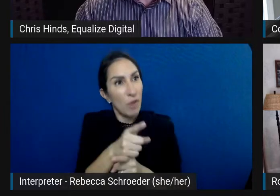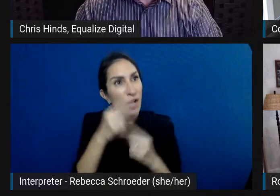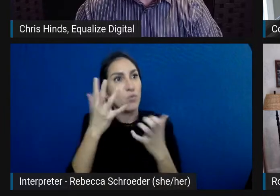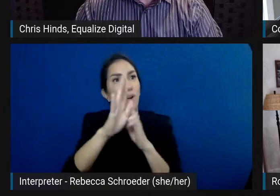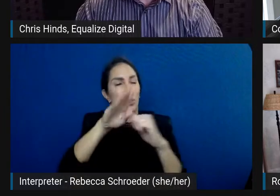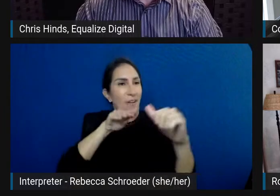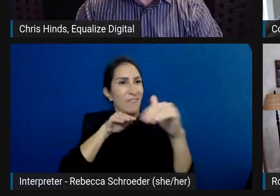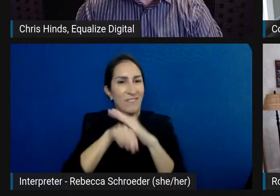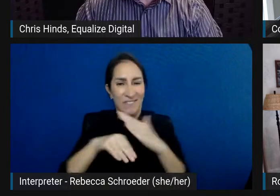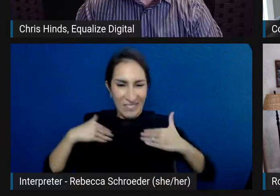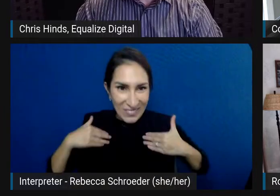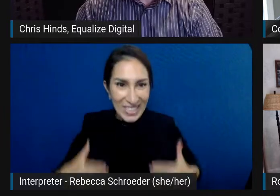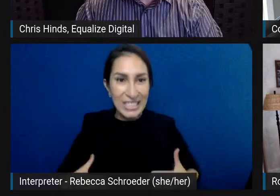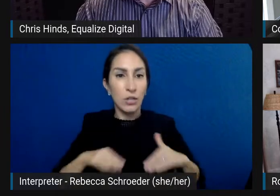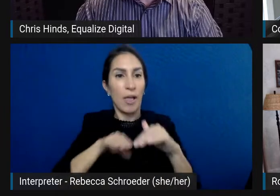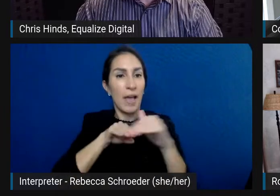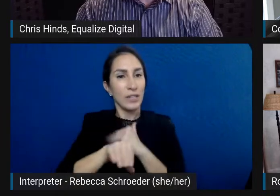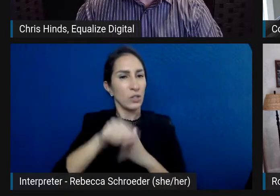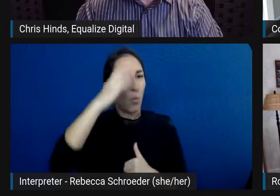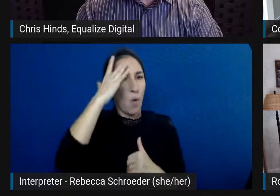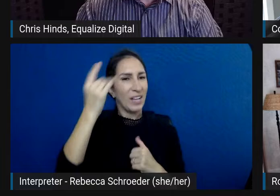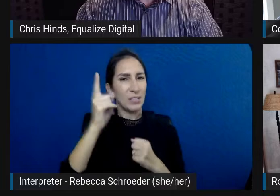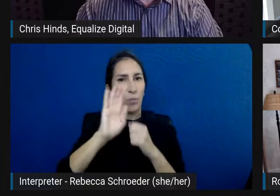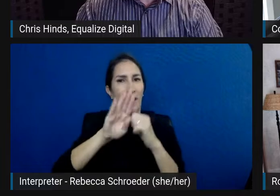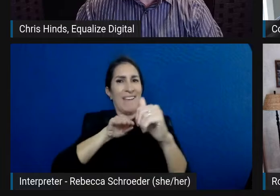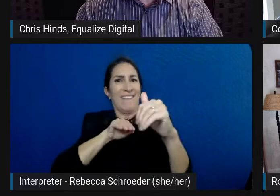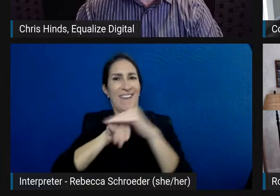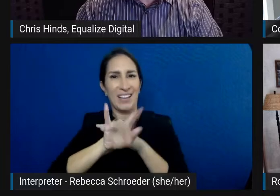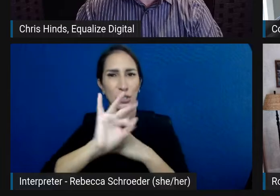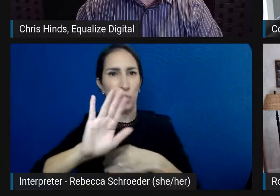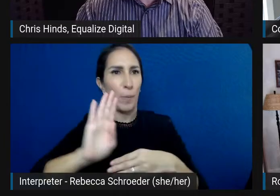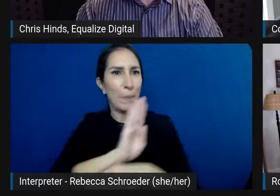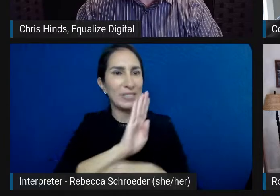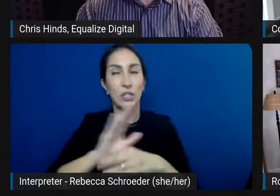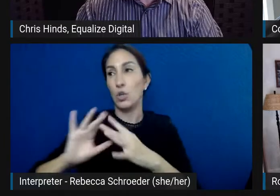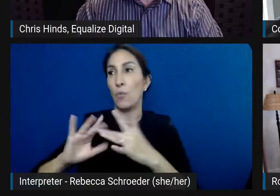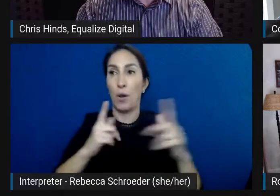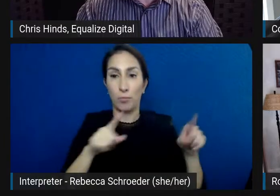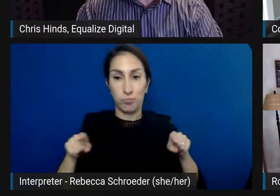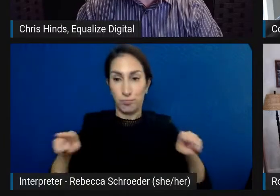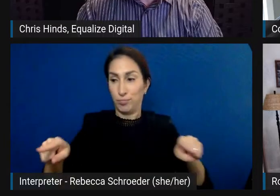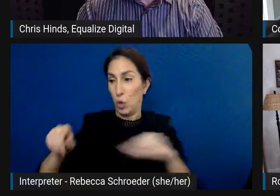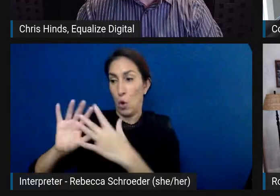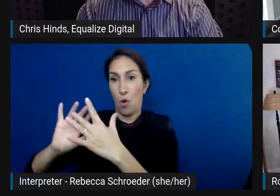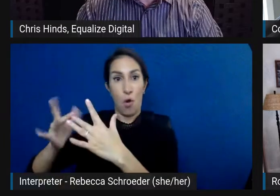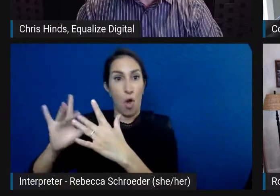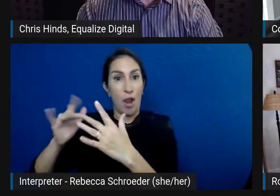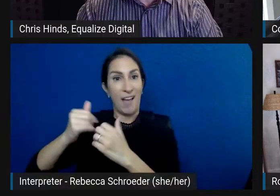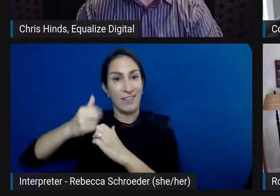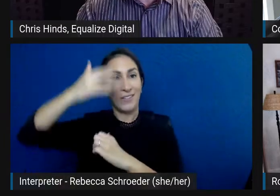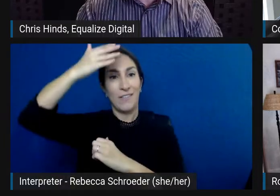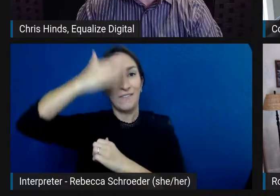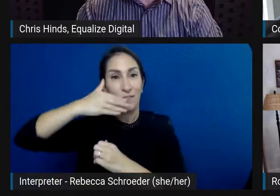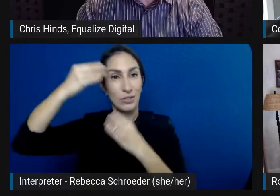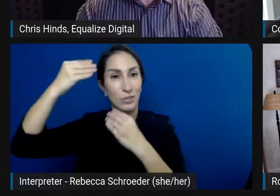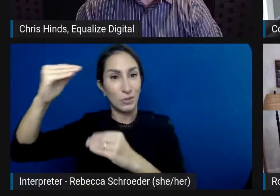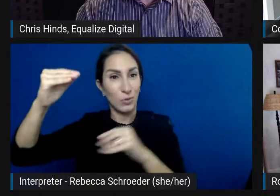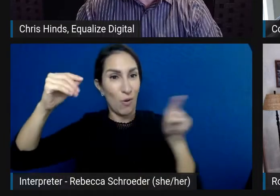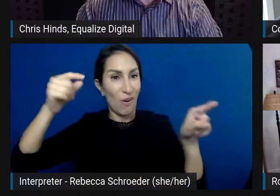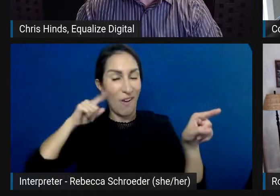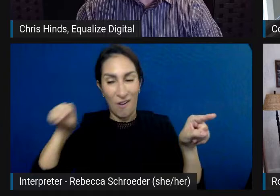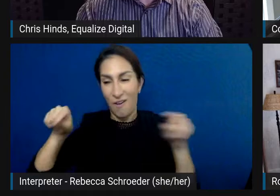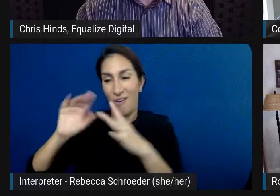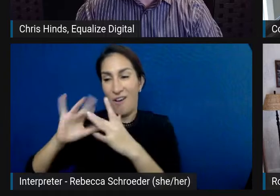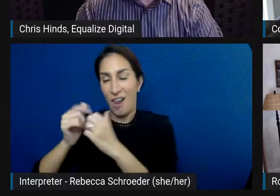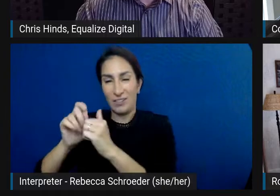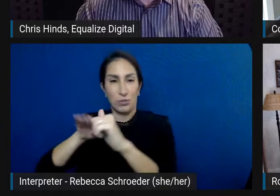make it hard for someone to get in the front door of your business from your website, where arguably, the digital storefront is the more important storefront for most businesses